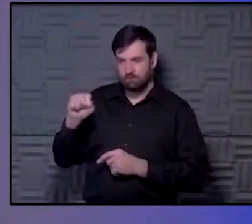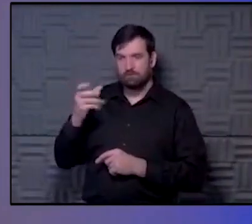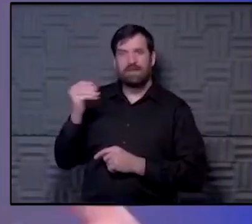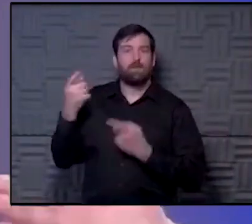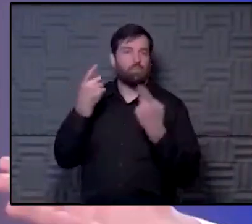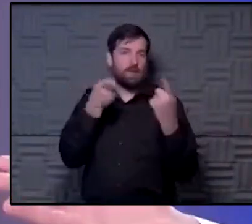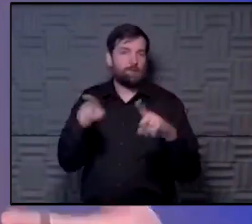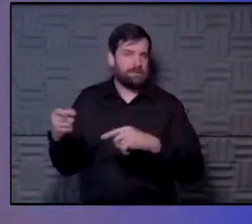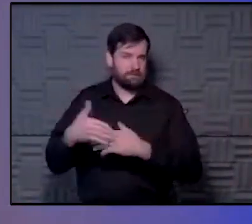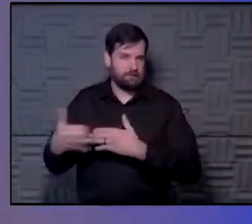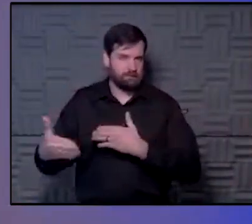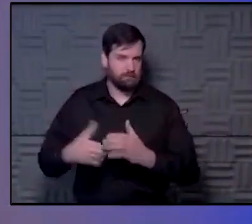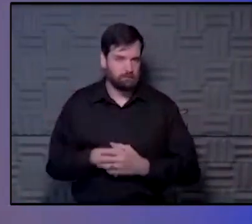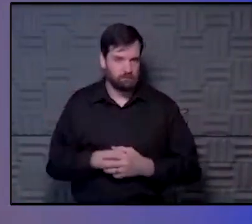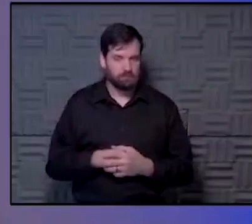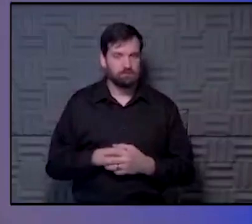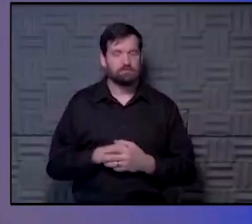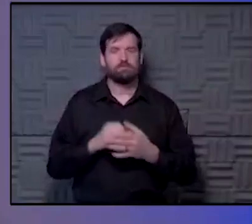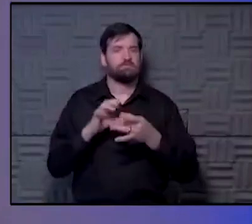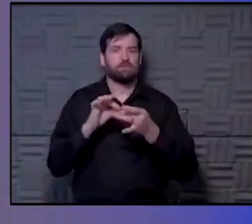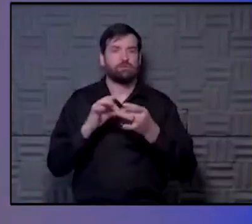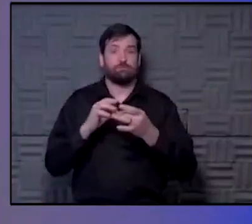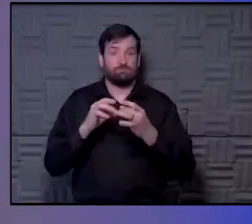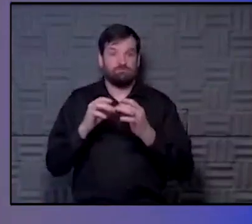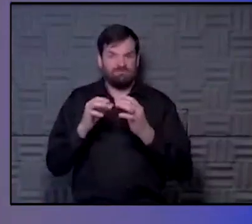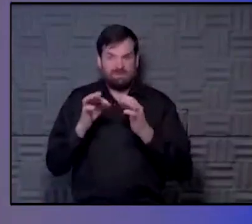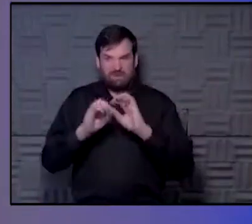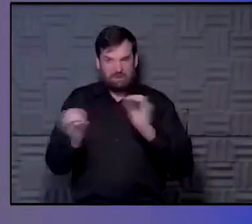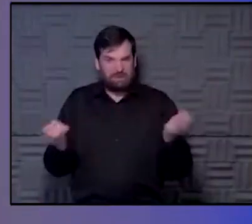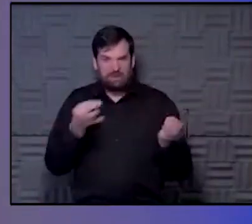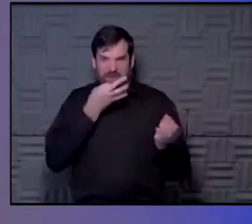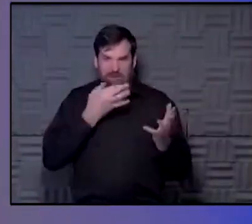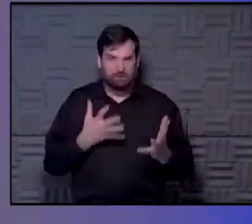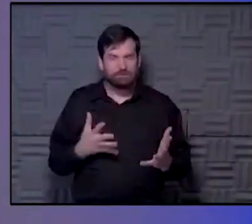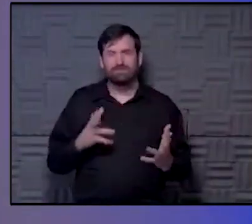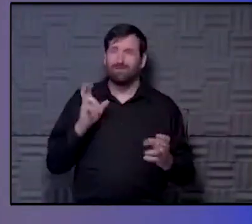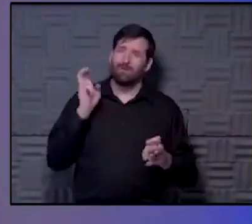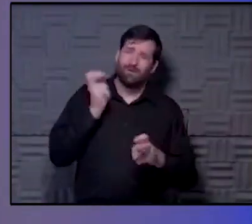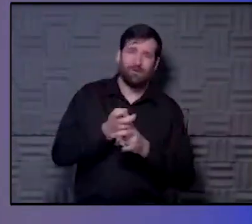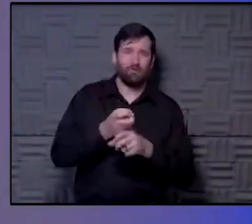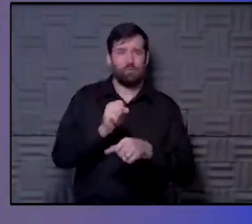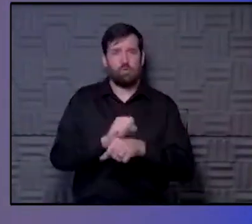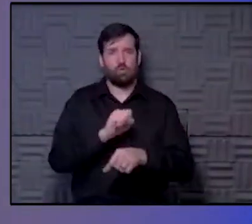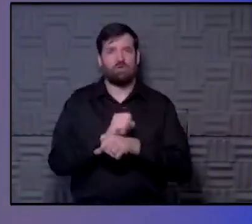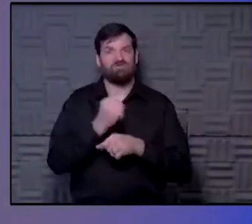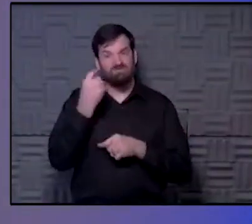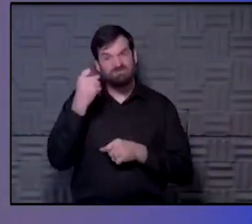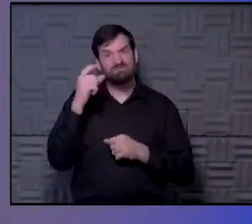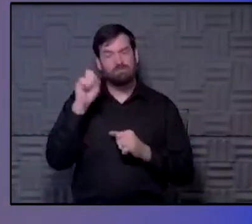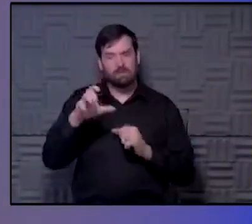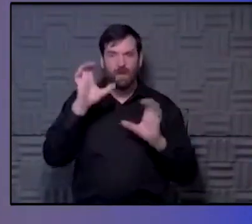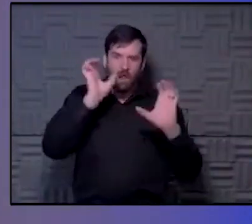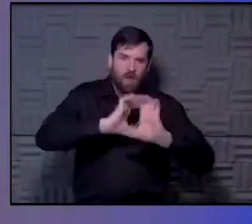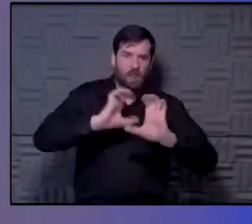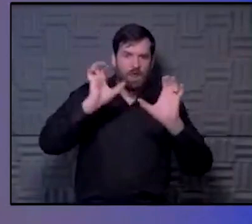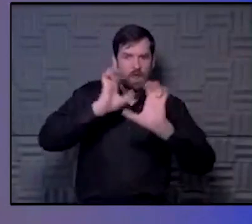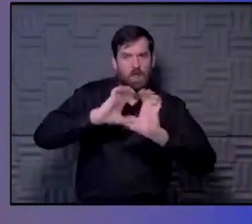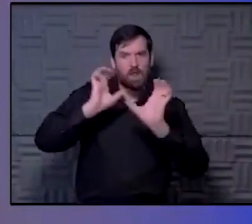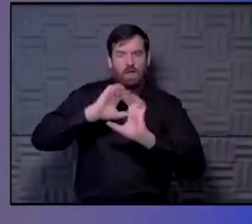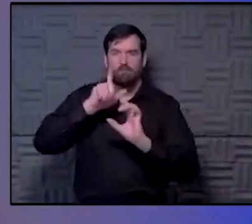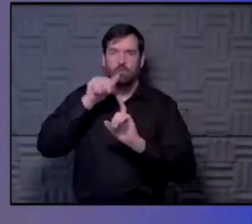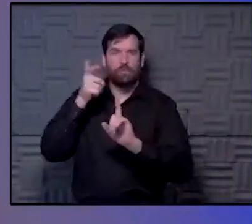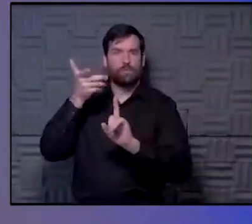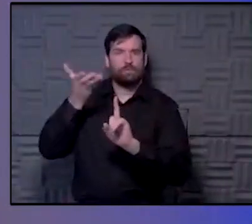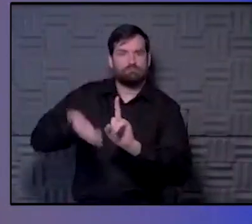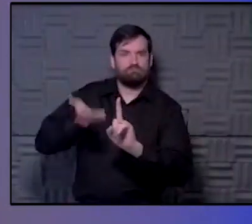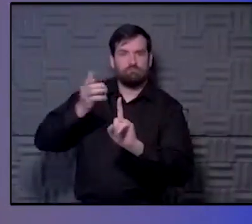so the reason I said that nobody's an expert on that is that it's really hard work to do, because you have to find people who've been vaccinated, and this is what